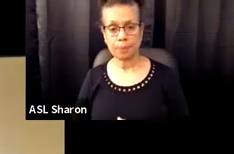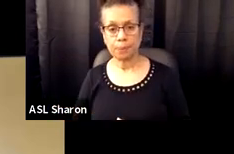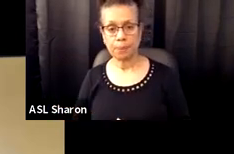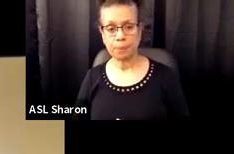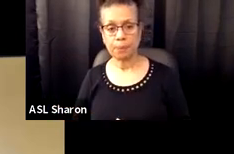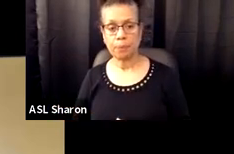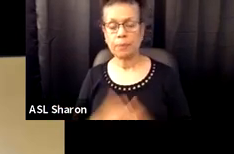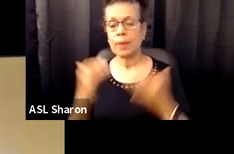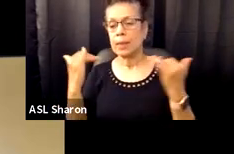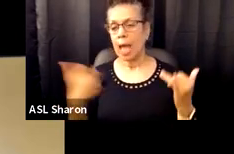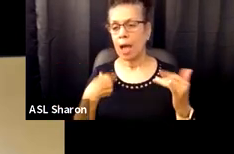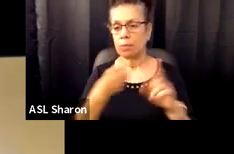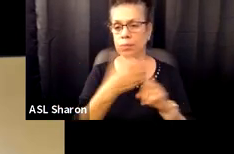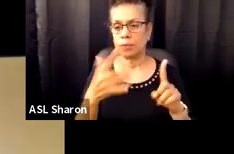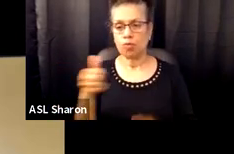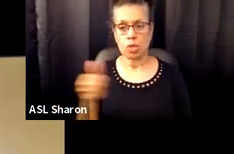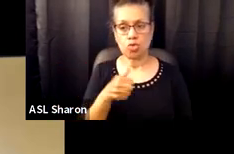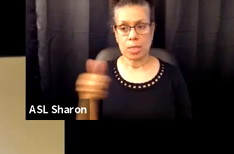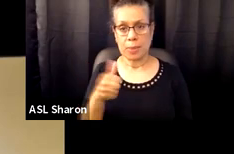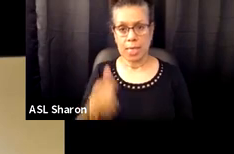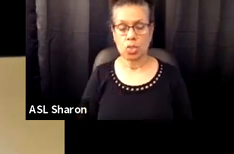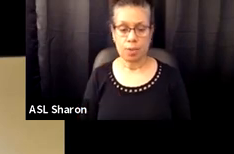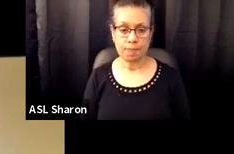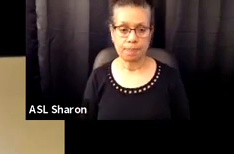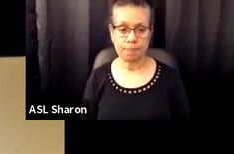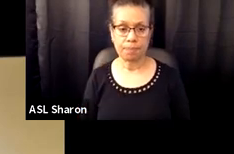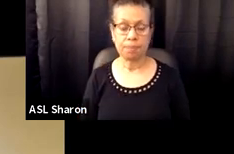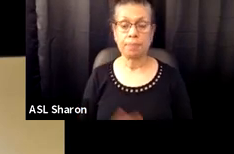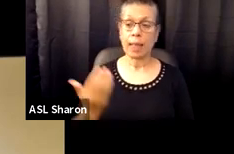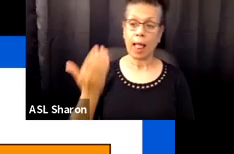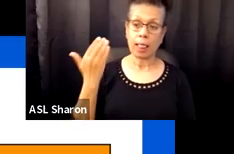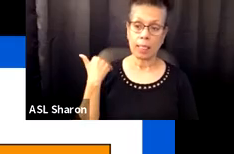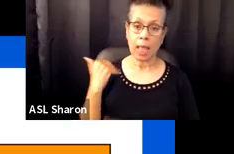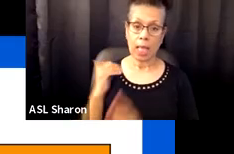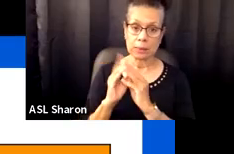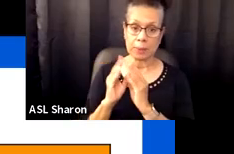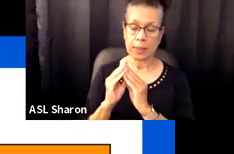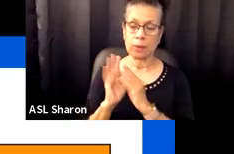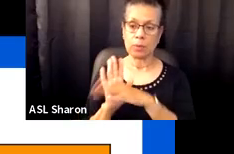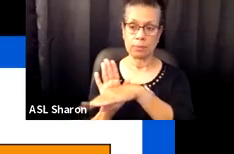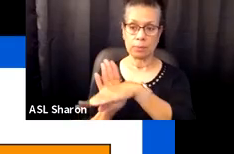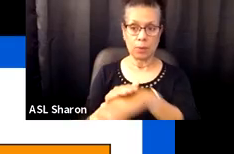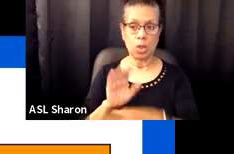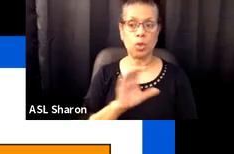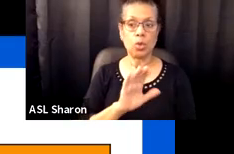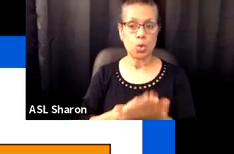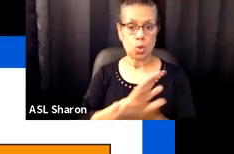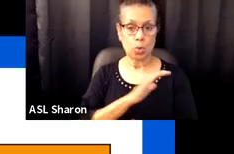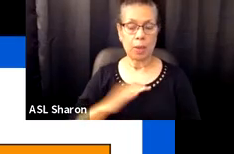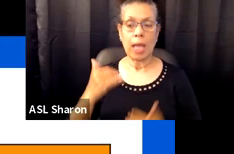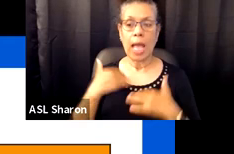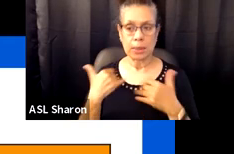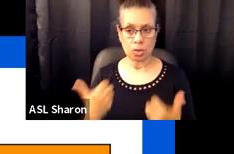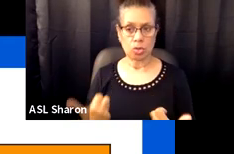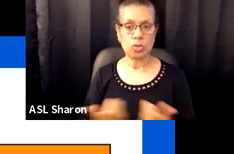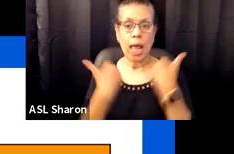let me give a little update on transportation during our last meeting we alerted the school committee that boston was experiencing challenges